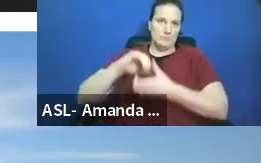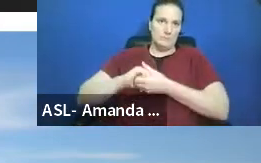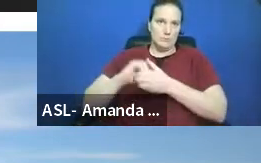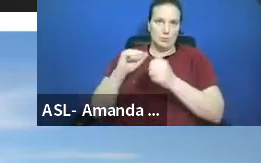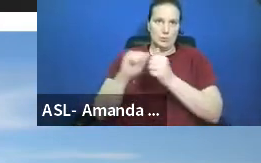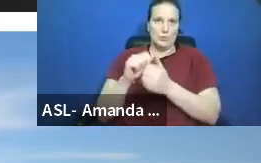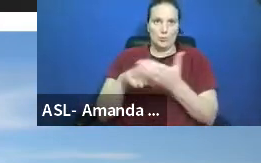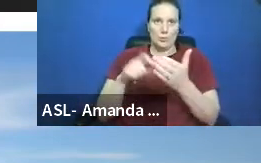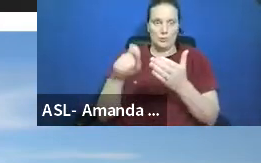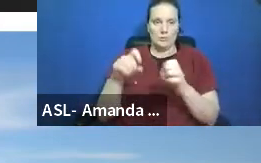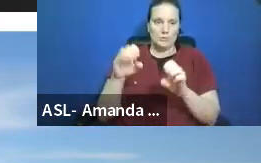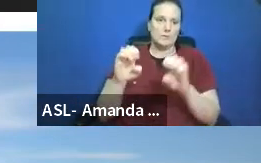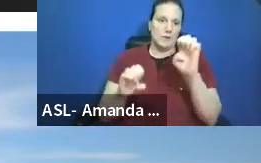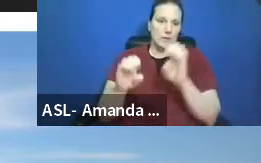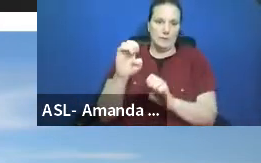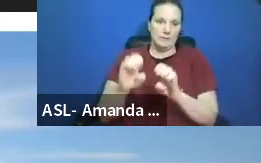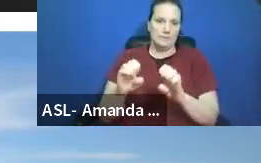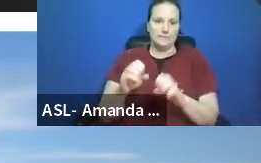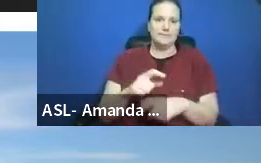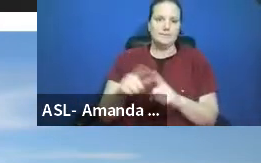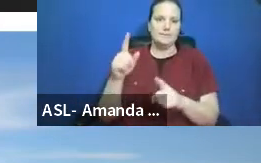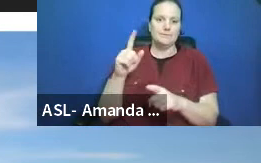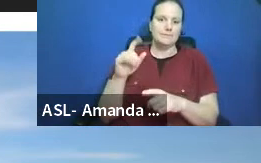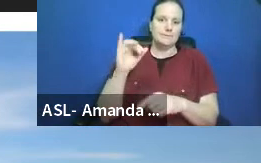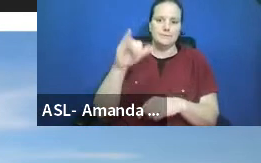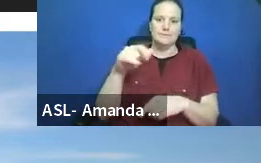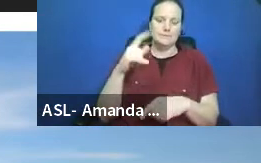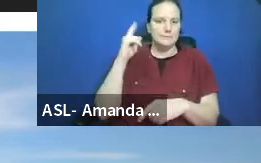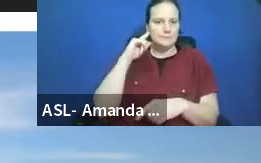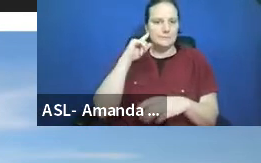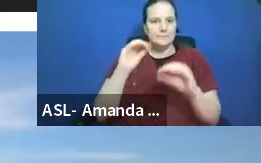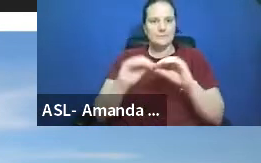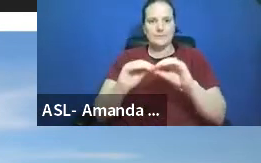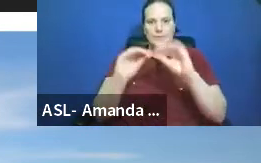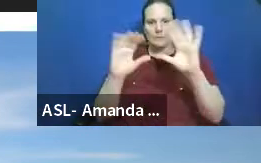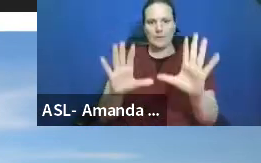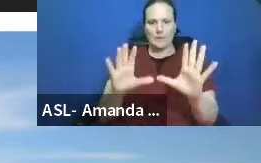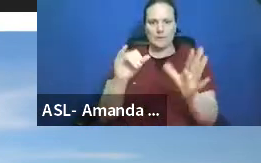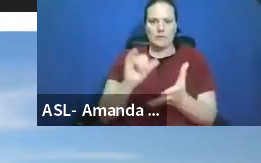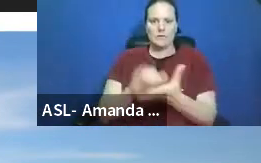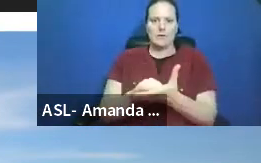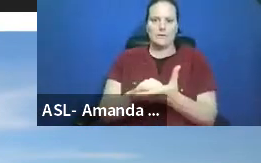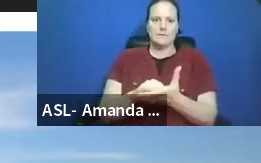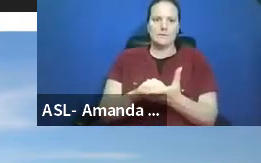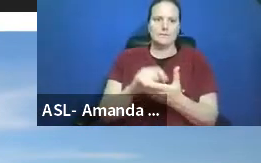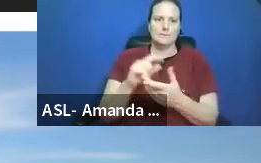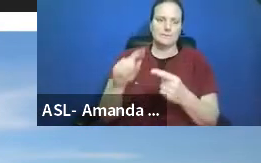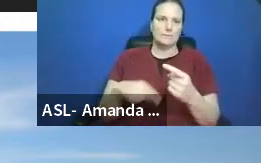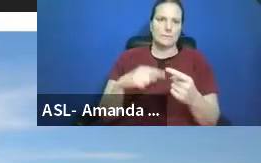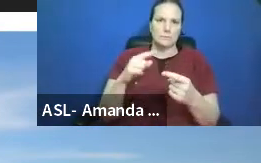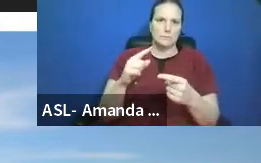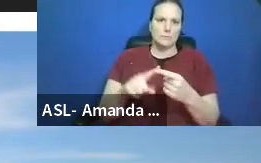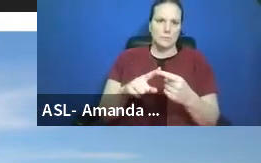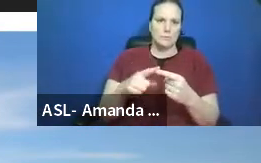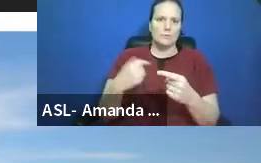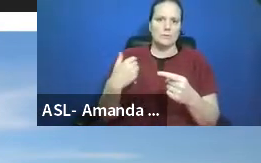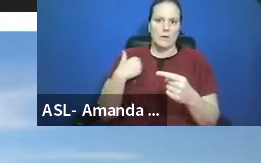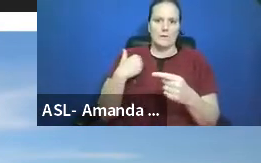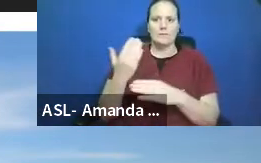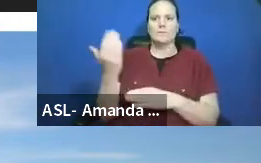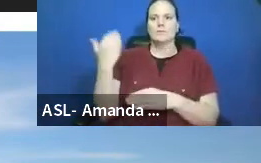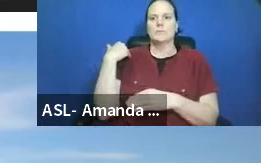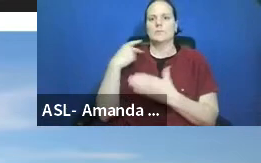need to evaluate, and we heard pretty clearly that while we have the